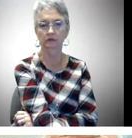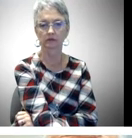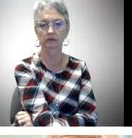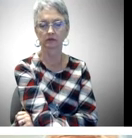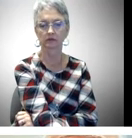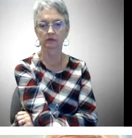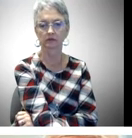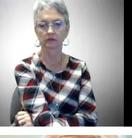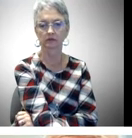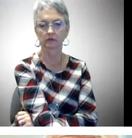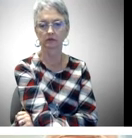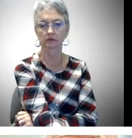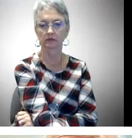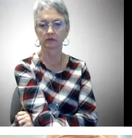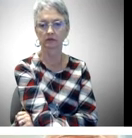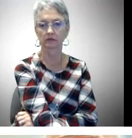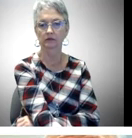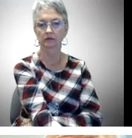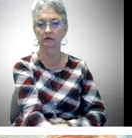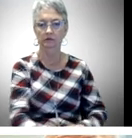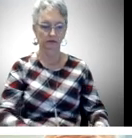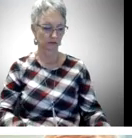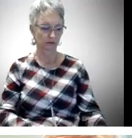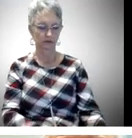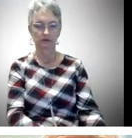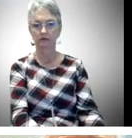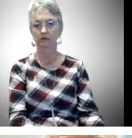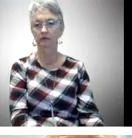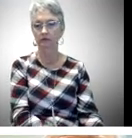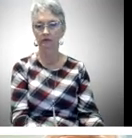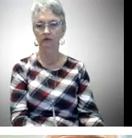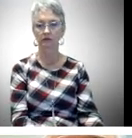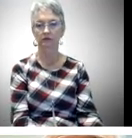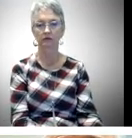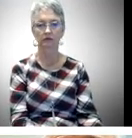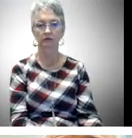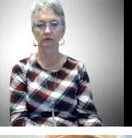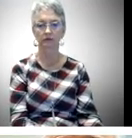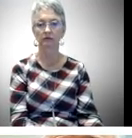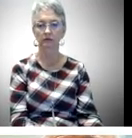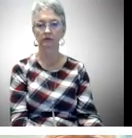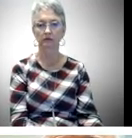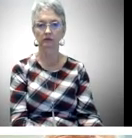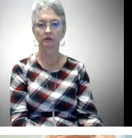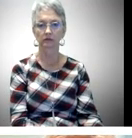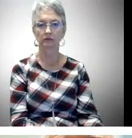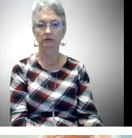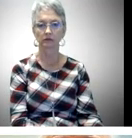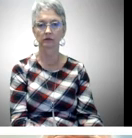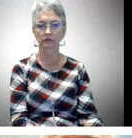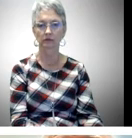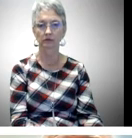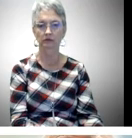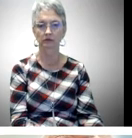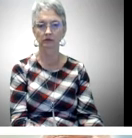liability or professional misconduct if they act in good faith and they rely on the supported decision-making agreement. This is pretty